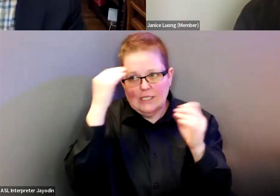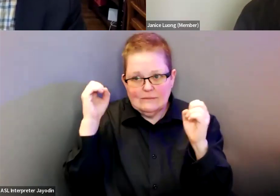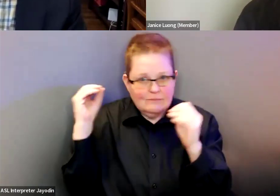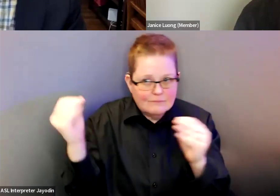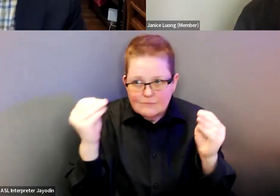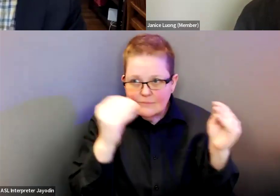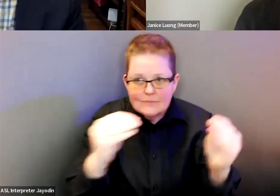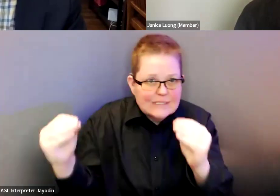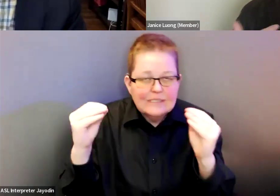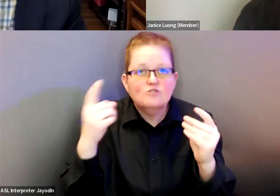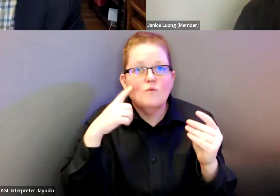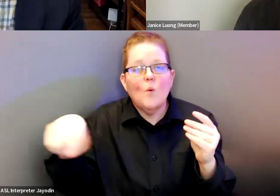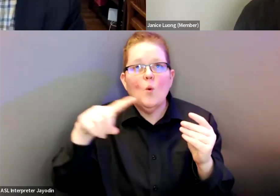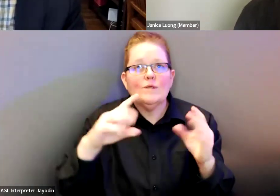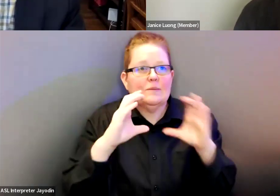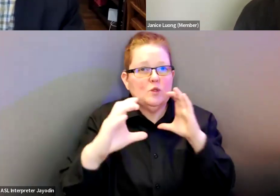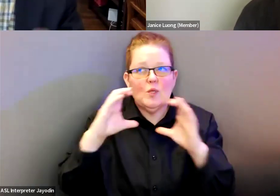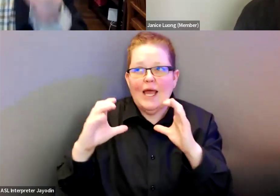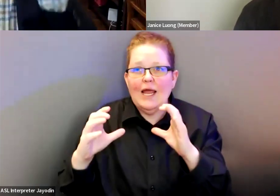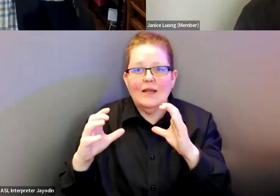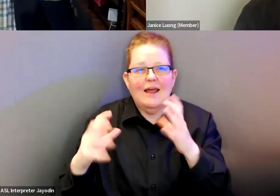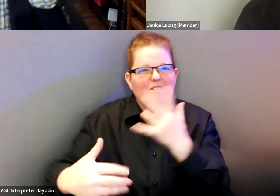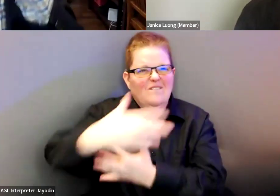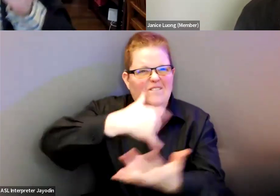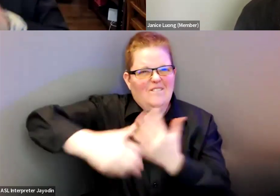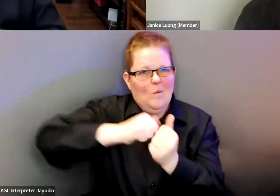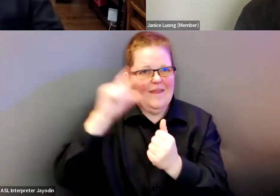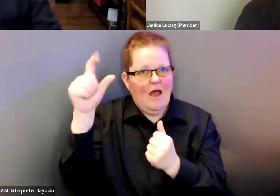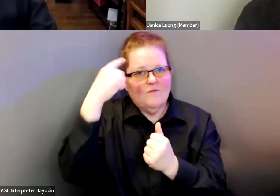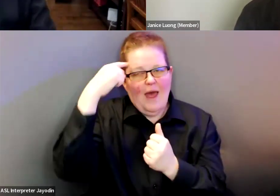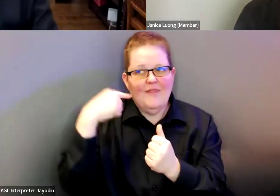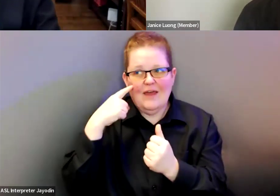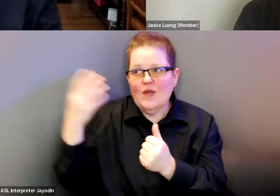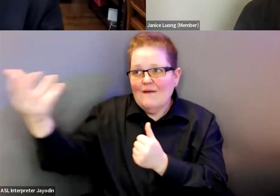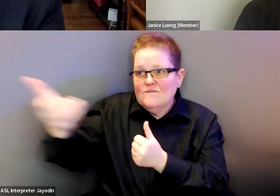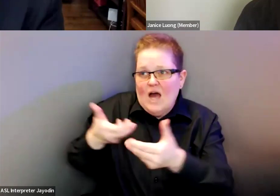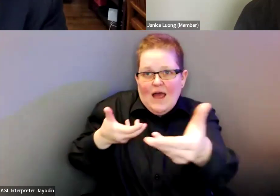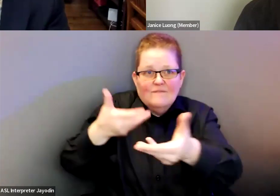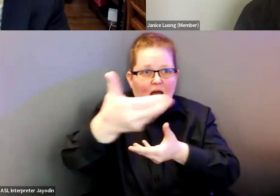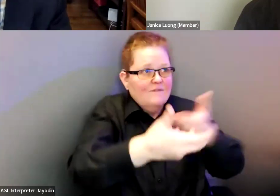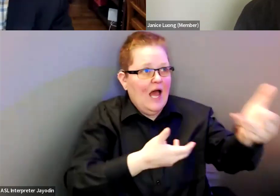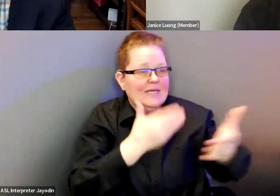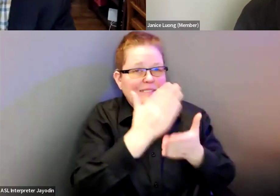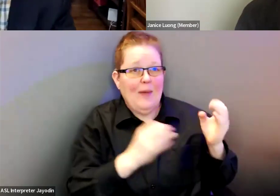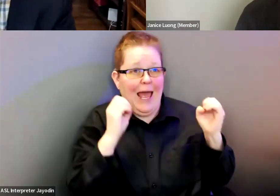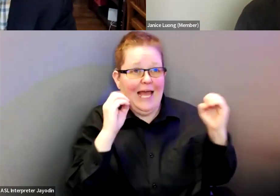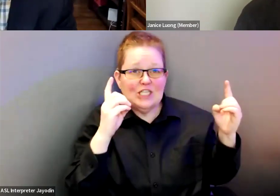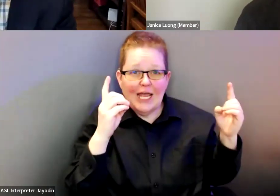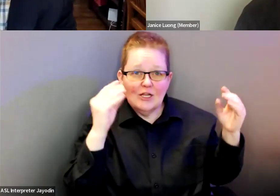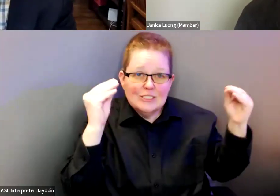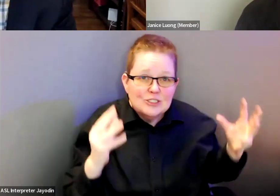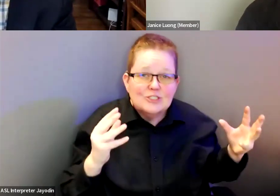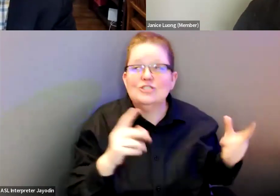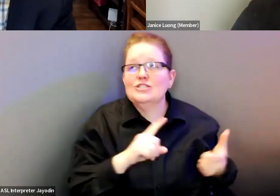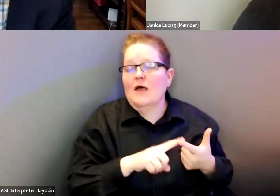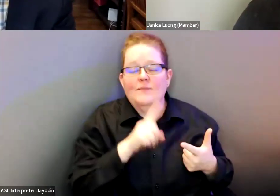to communicate and engage with the government. So I think if we can invite some educators, I think that would be